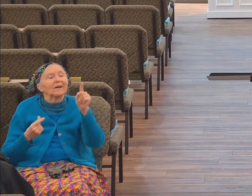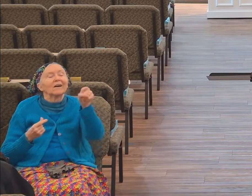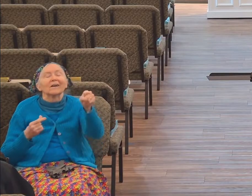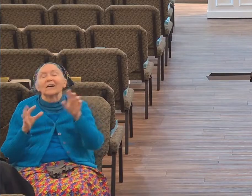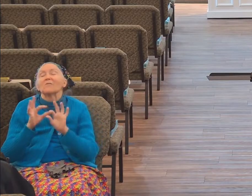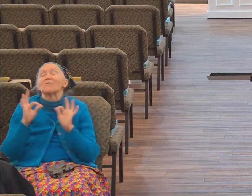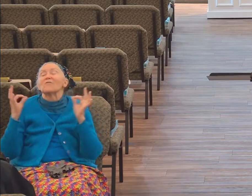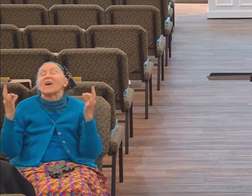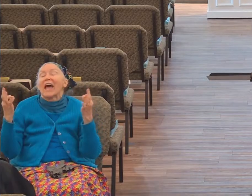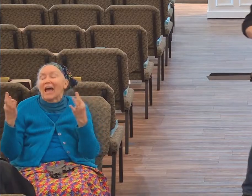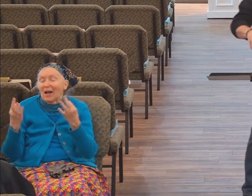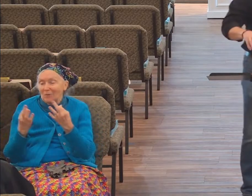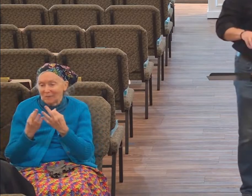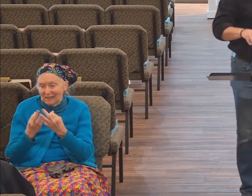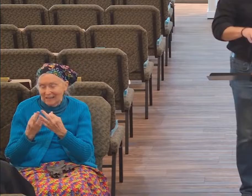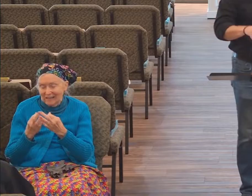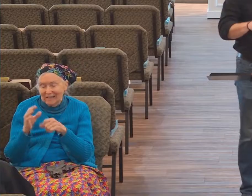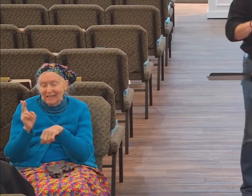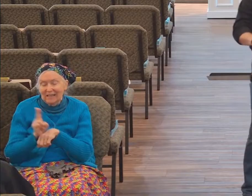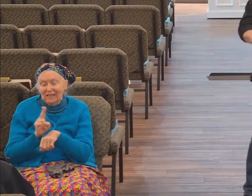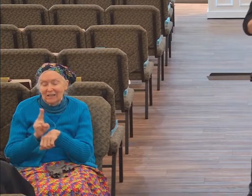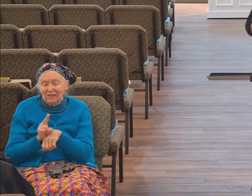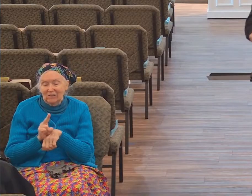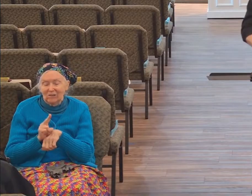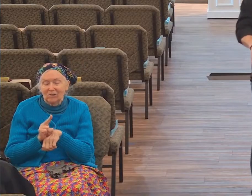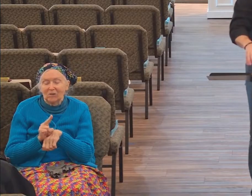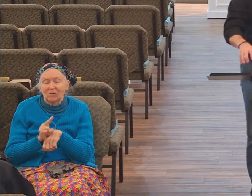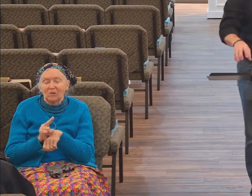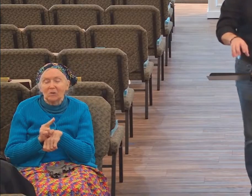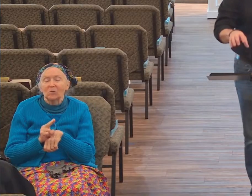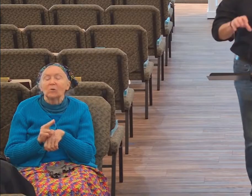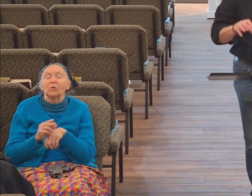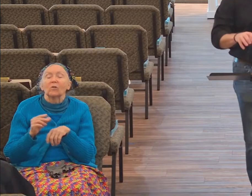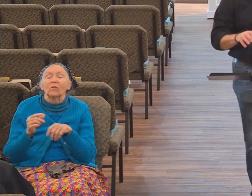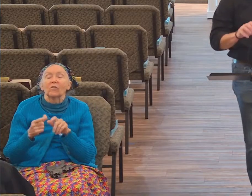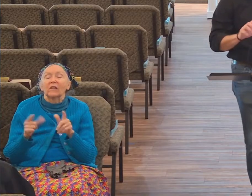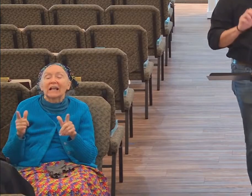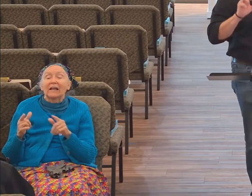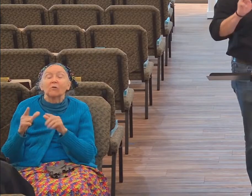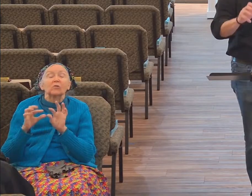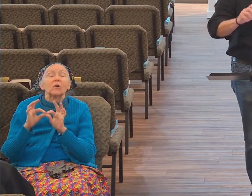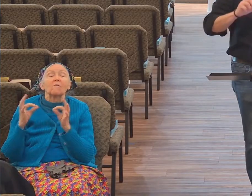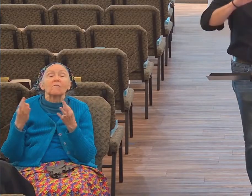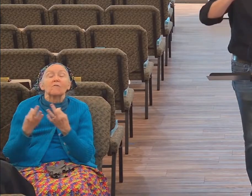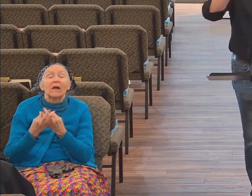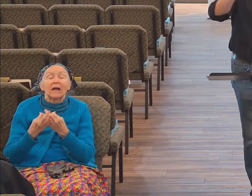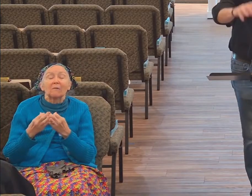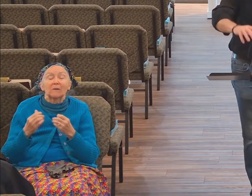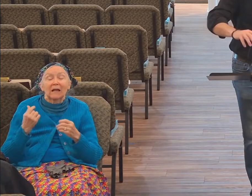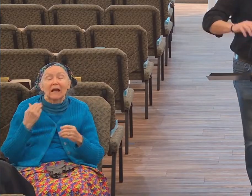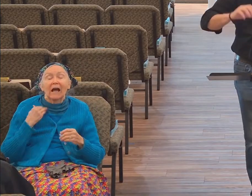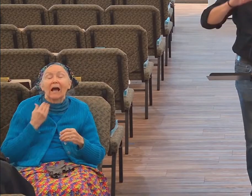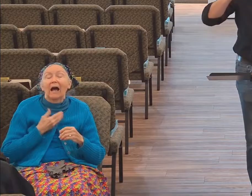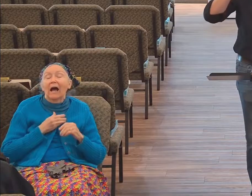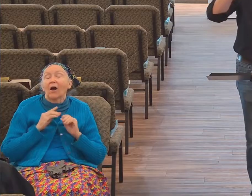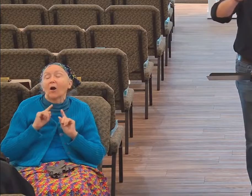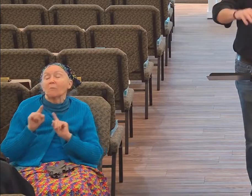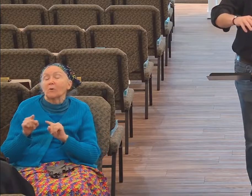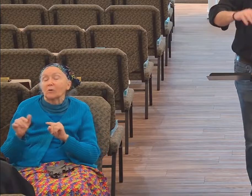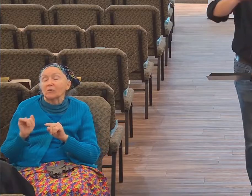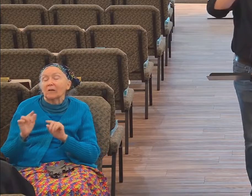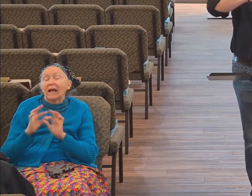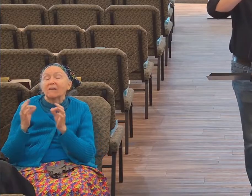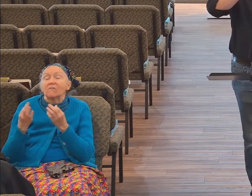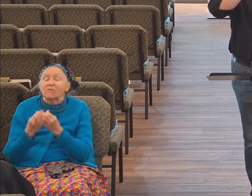Family, okay? He uses familial language, right? He says our approach was more like family, gentle and